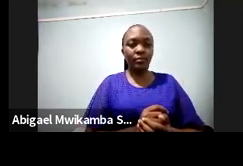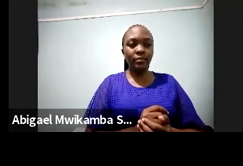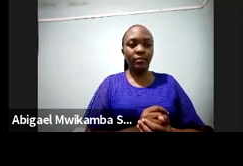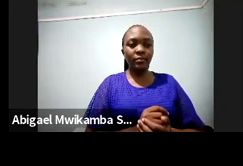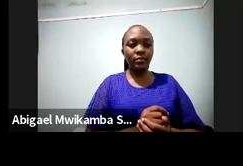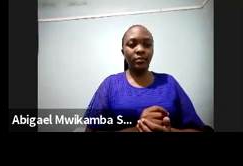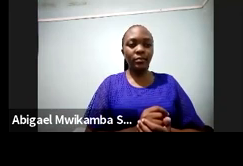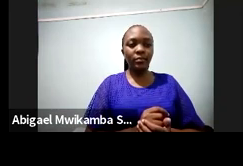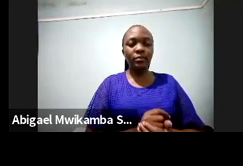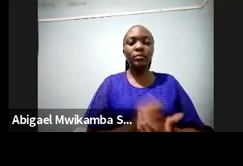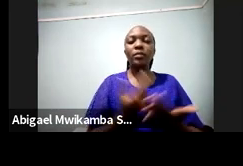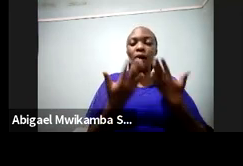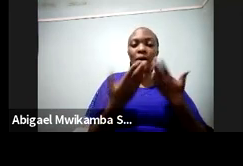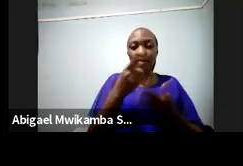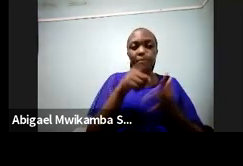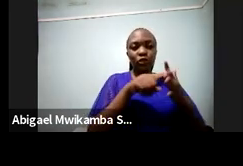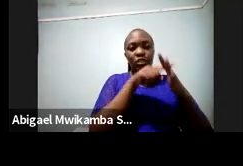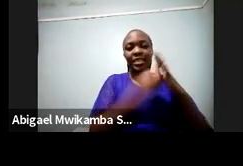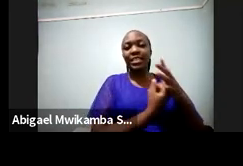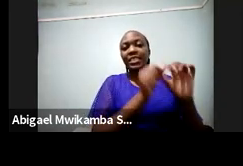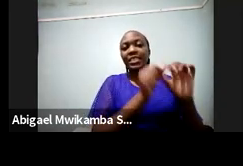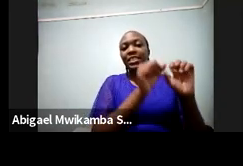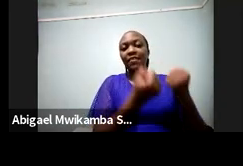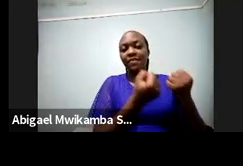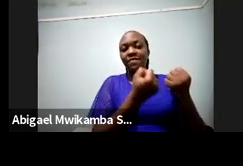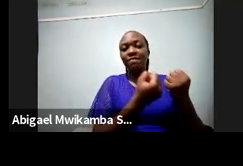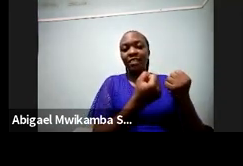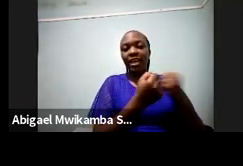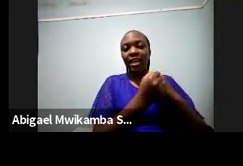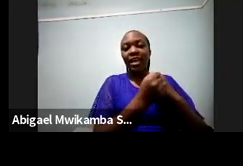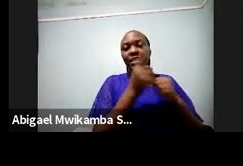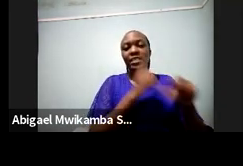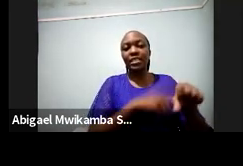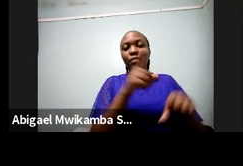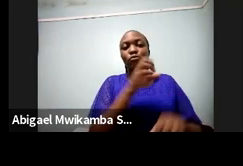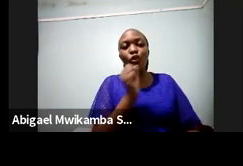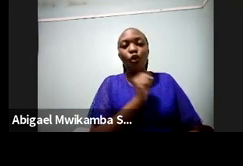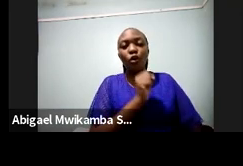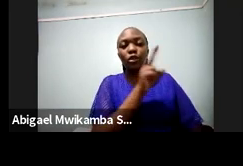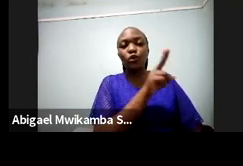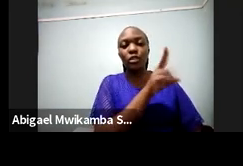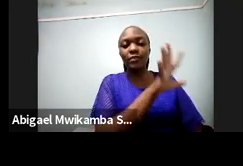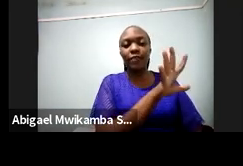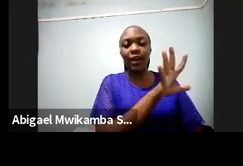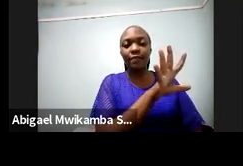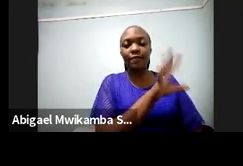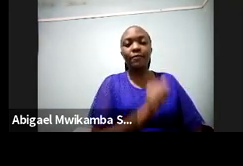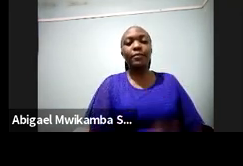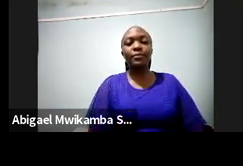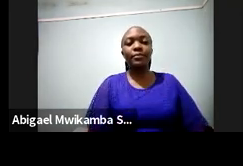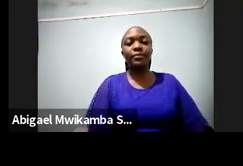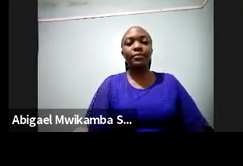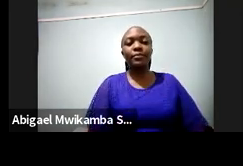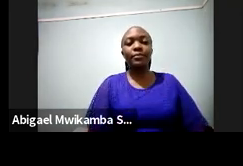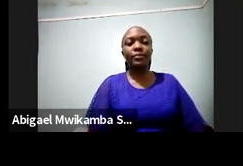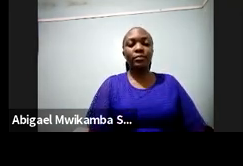age of 25. And you have an opportunity to invest in an instrument that will give you 8%. So